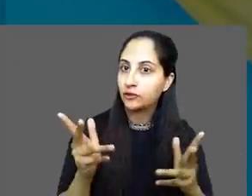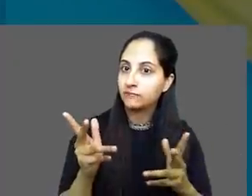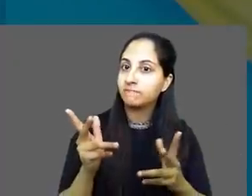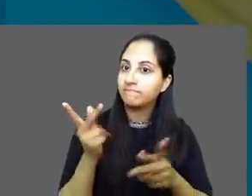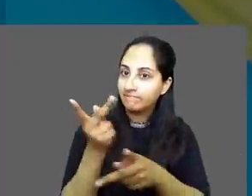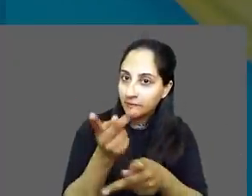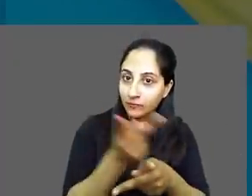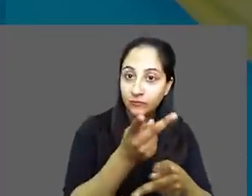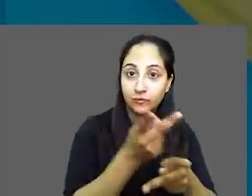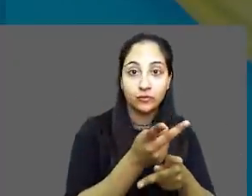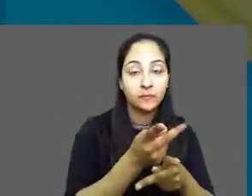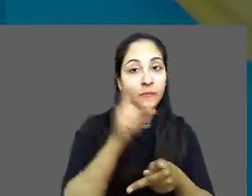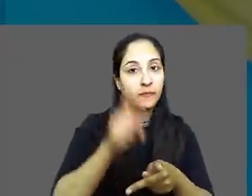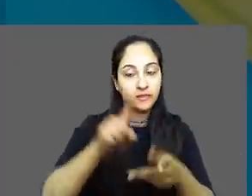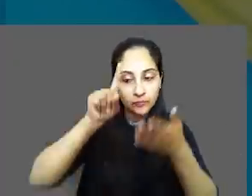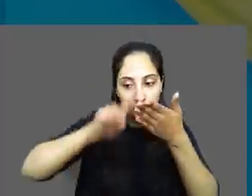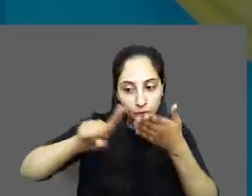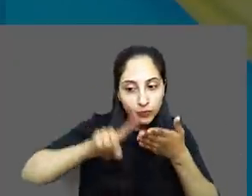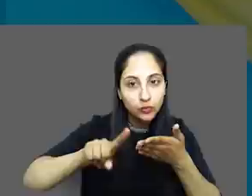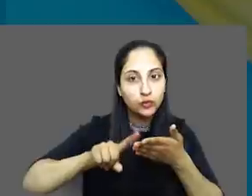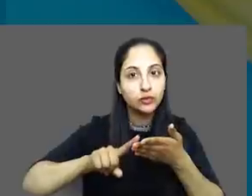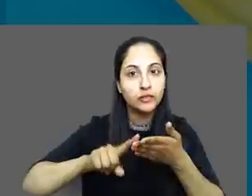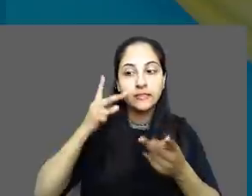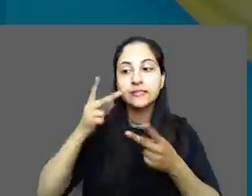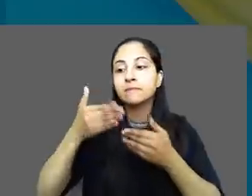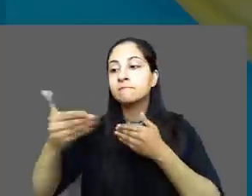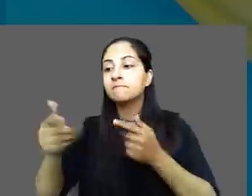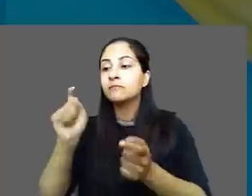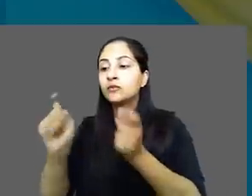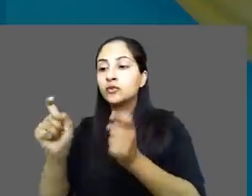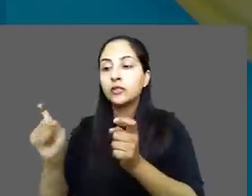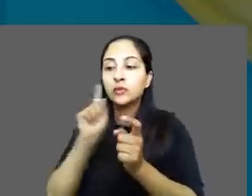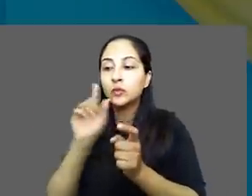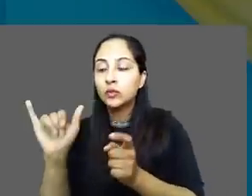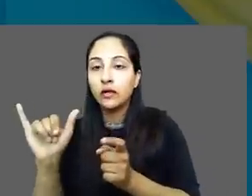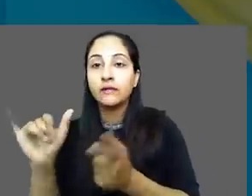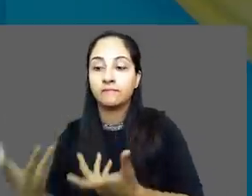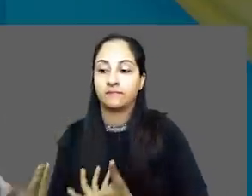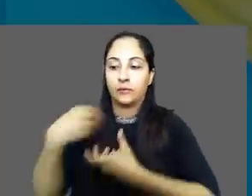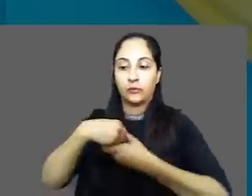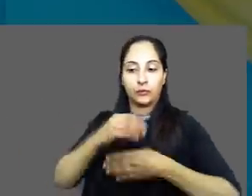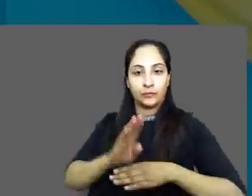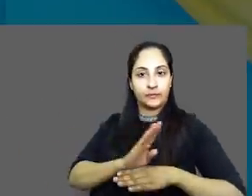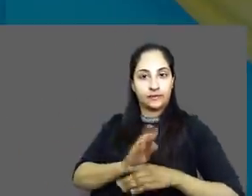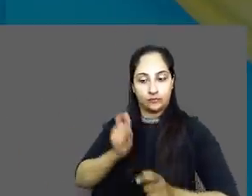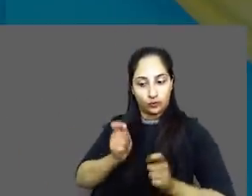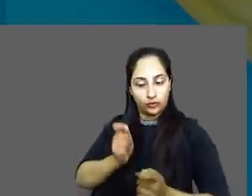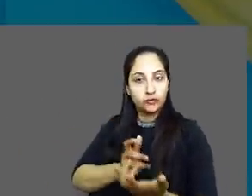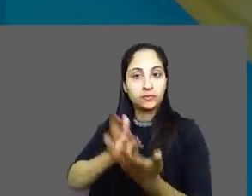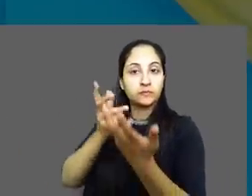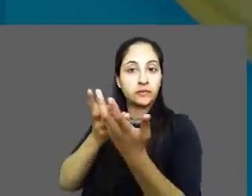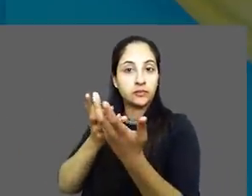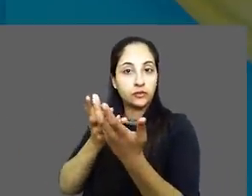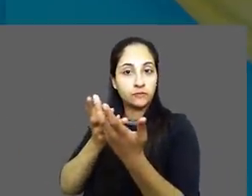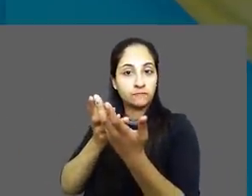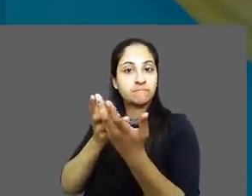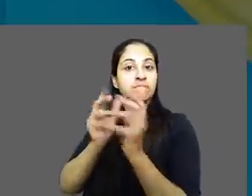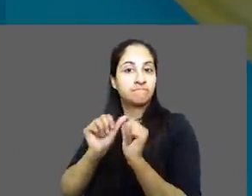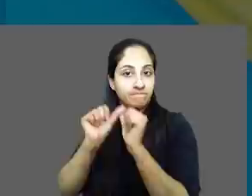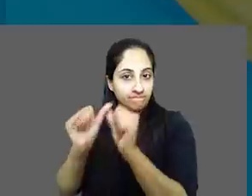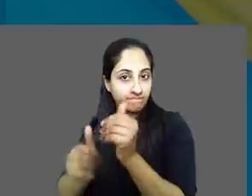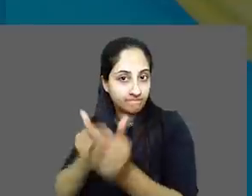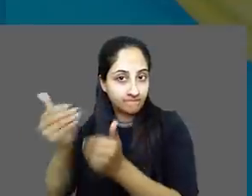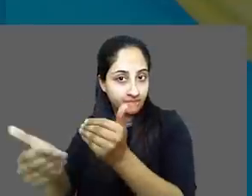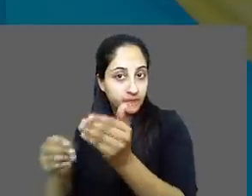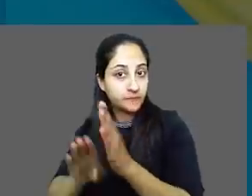about what our post-pandemic sort of mindset looks like. You know, we've discussed many things around certain accelerations that we're going to see